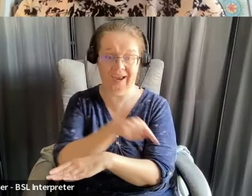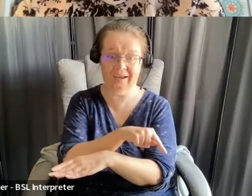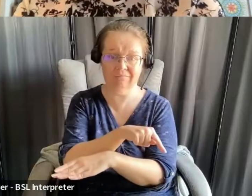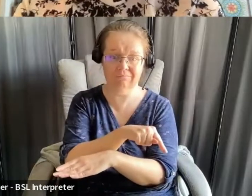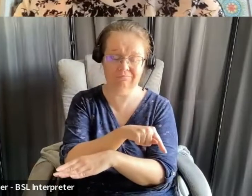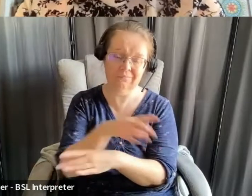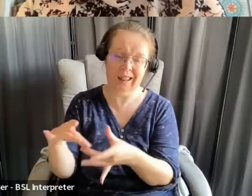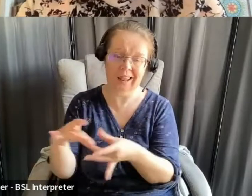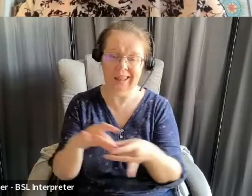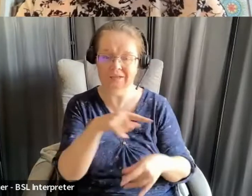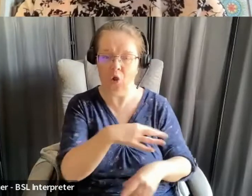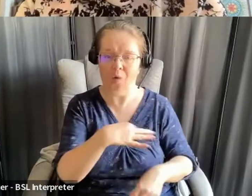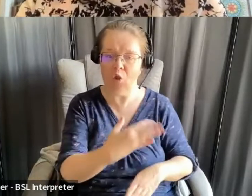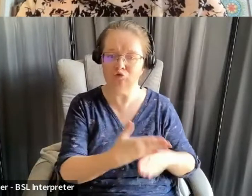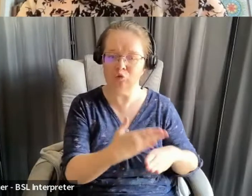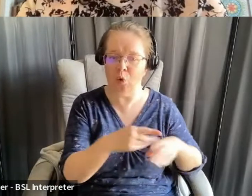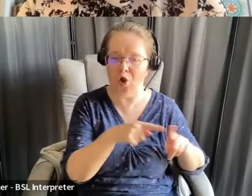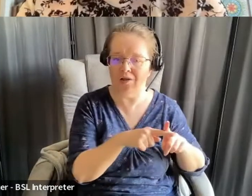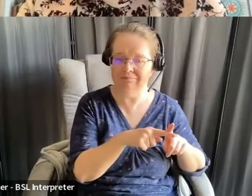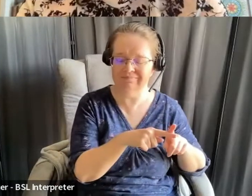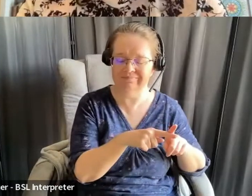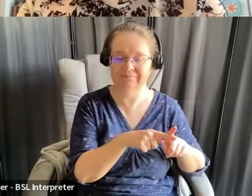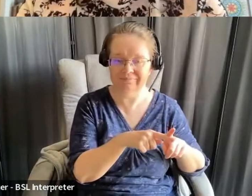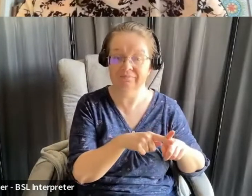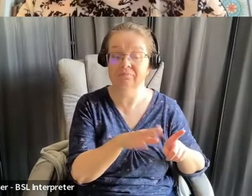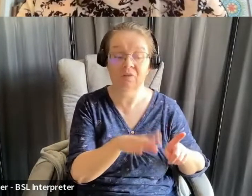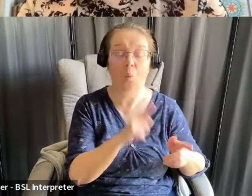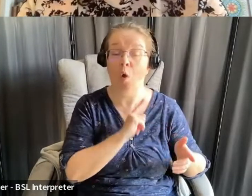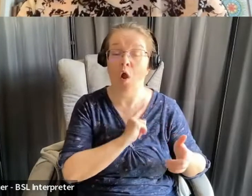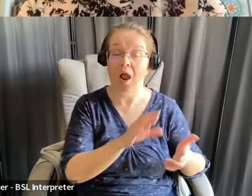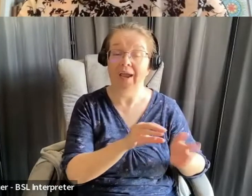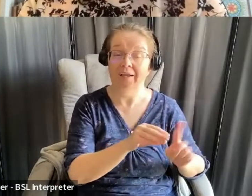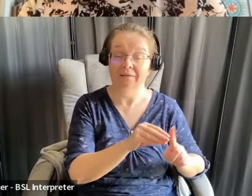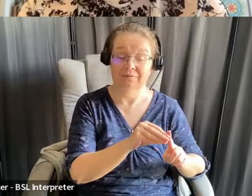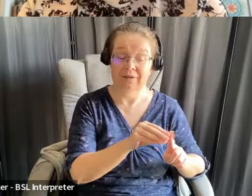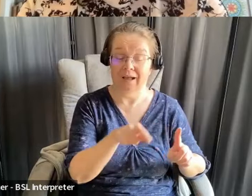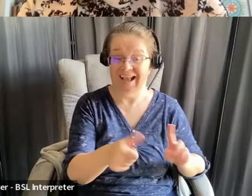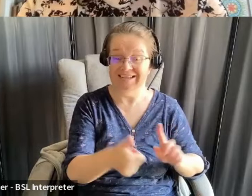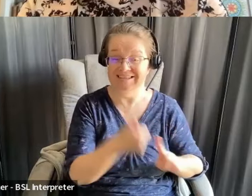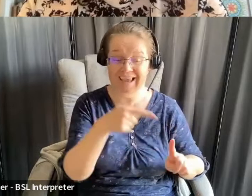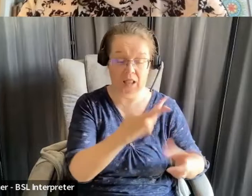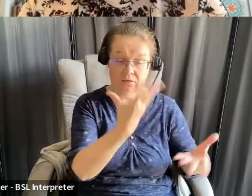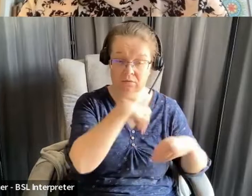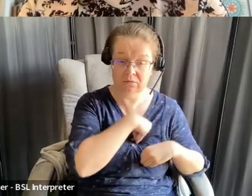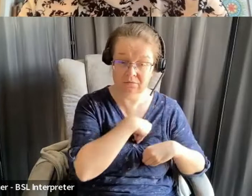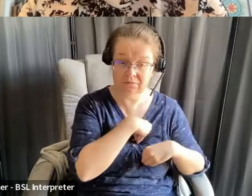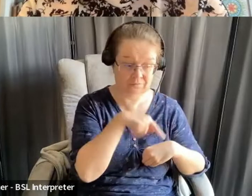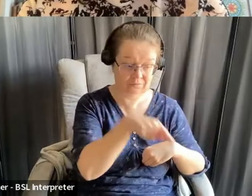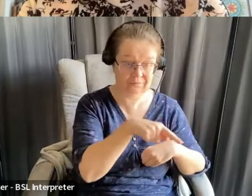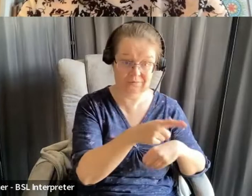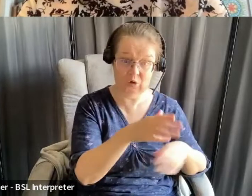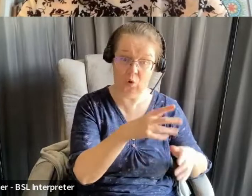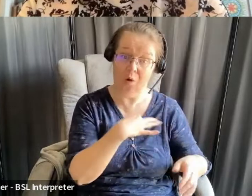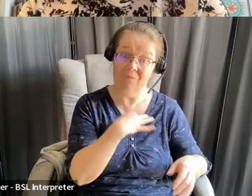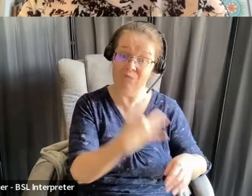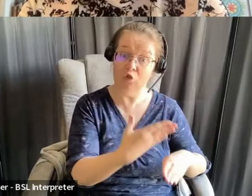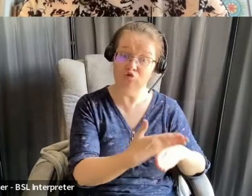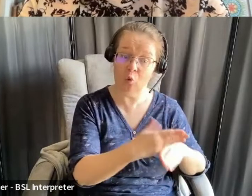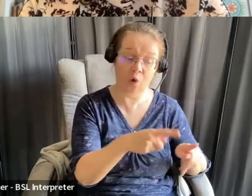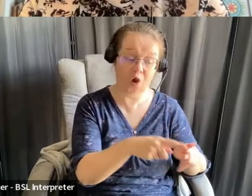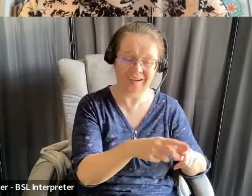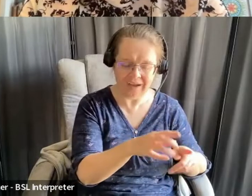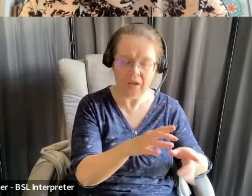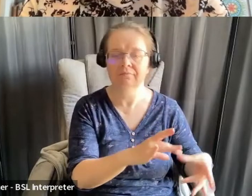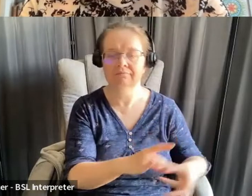in relation to the voluntary work, because the transferable skills and the experiences they've built in that was